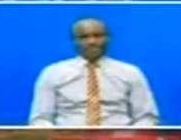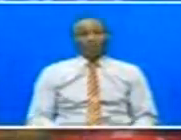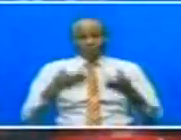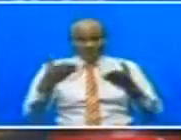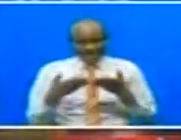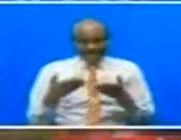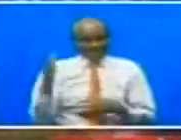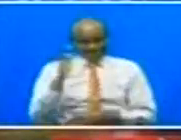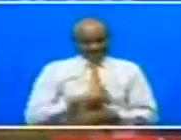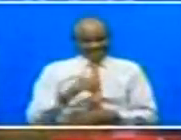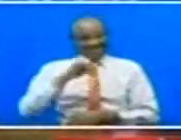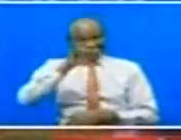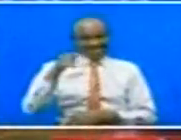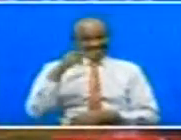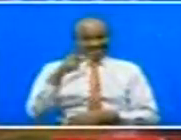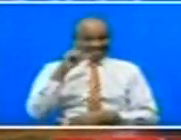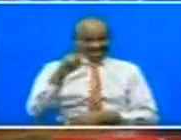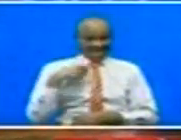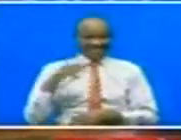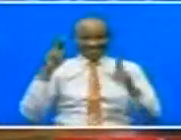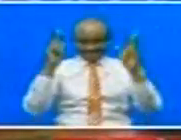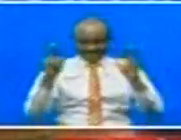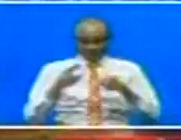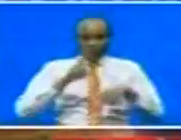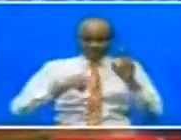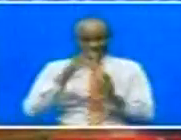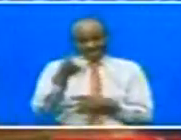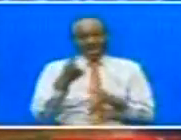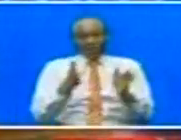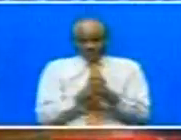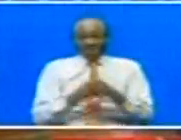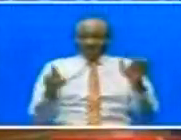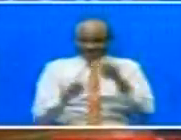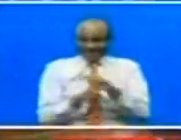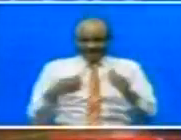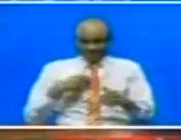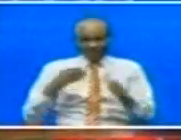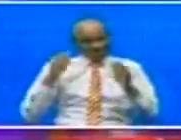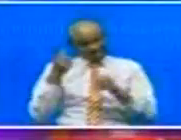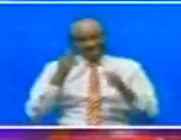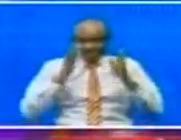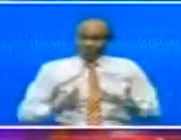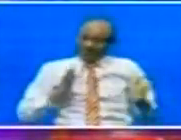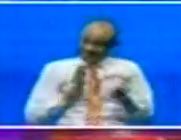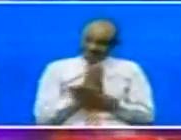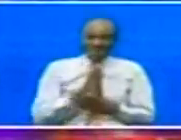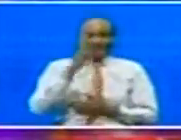And welcome back to Jeff Koinange live at the Intercontinental Hotel here with the Vice Chair of the Kenya Human Rights Commission, Betty Murugi.